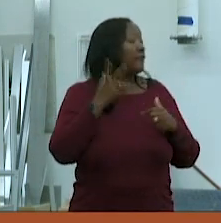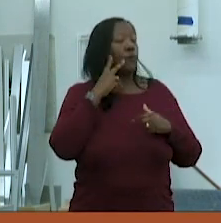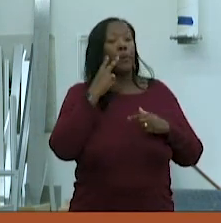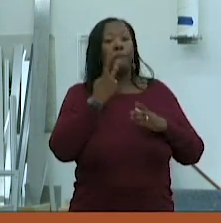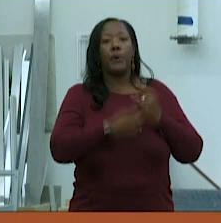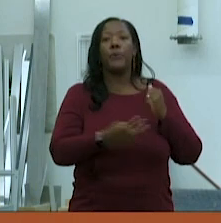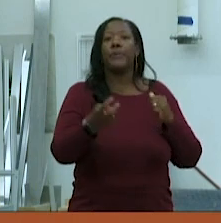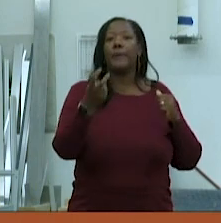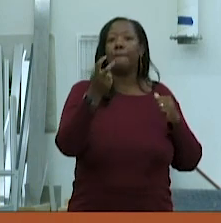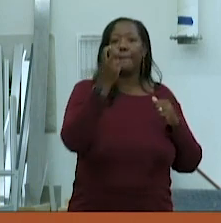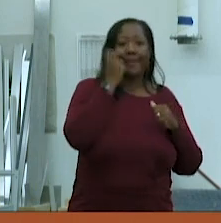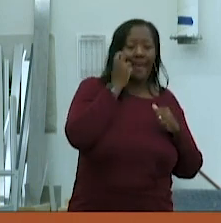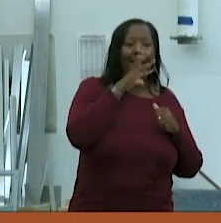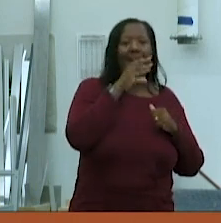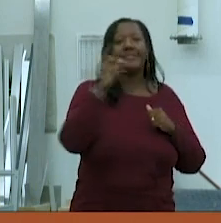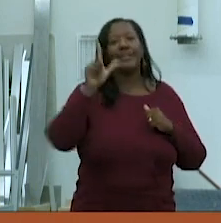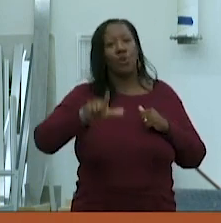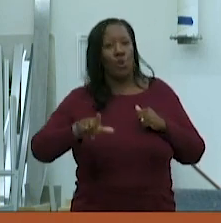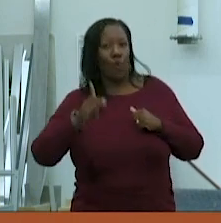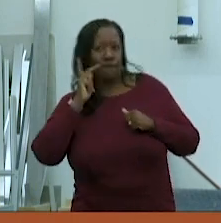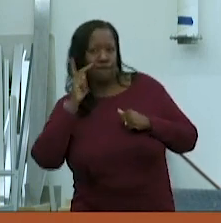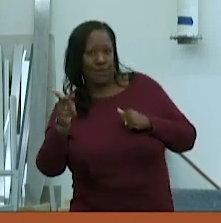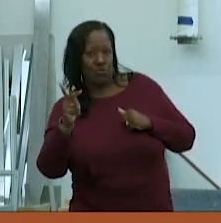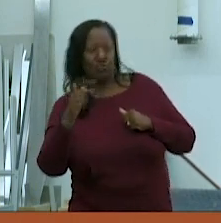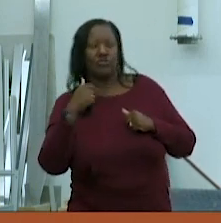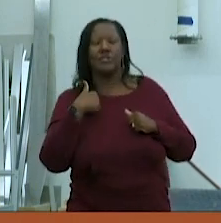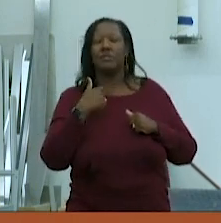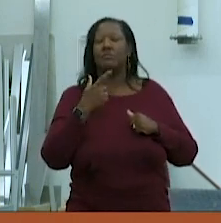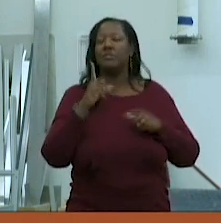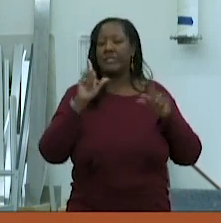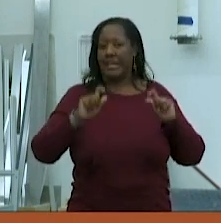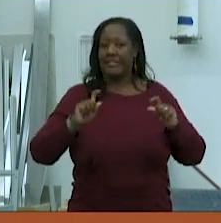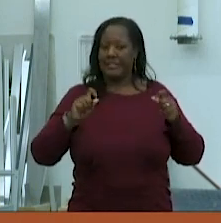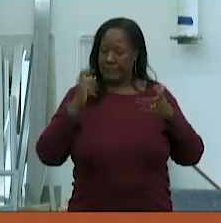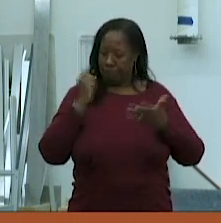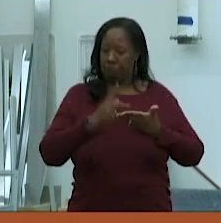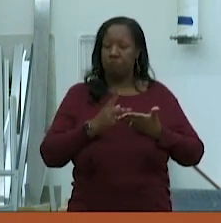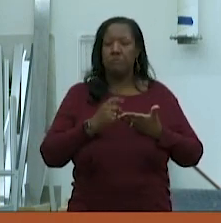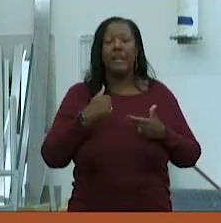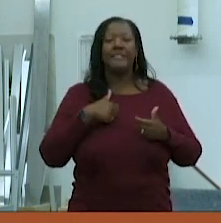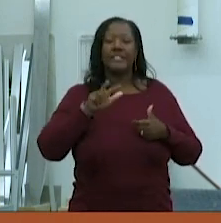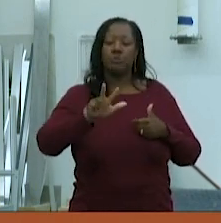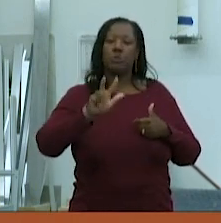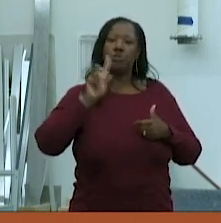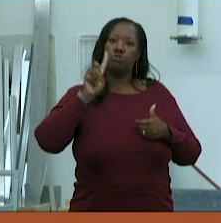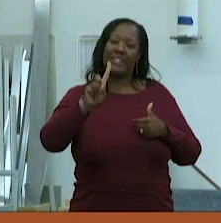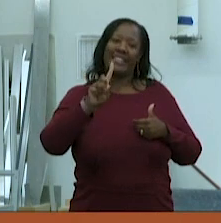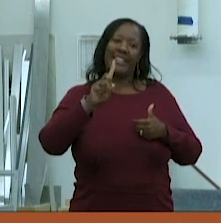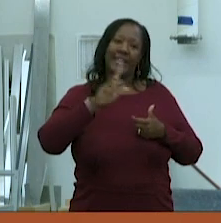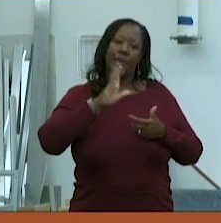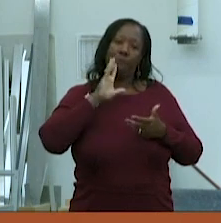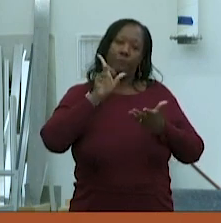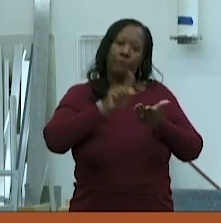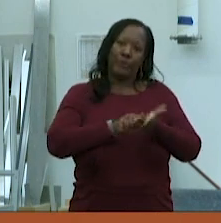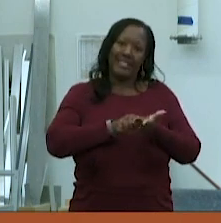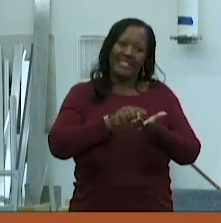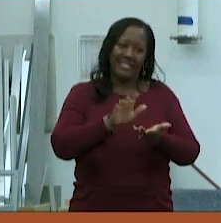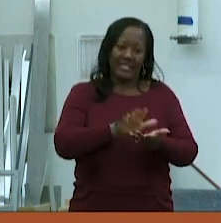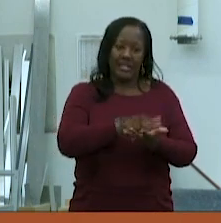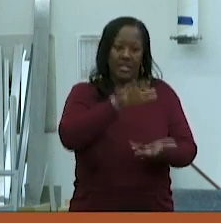with a few different manufacturing methods. So this was 3D printed on our gypsum printer and then infiltrated